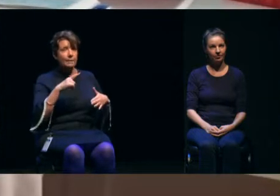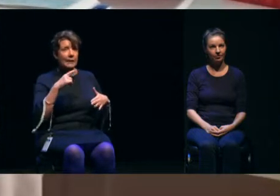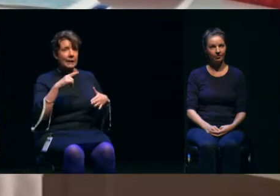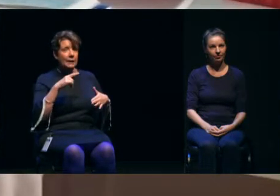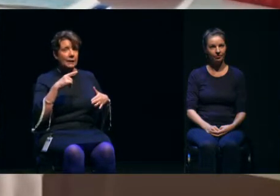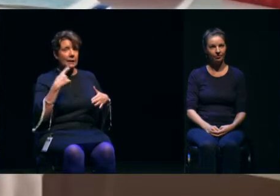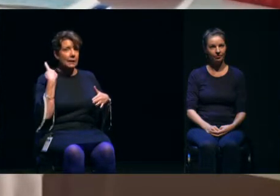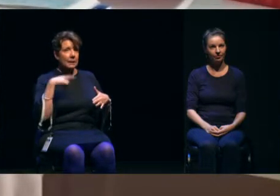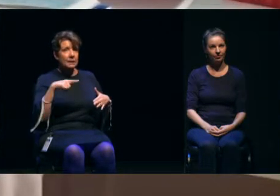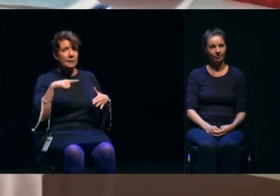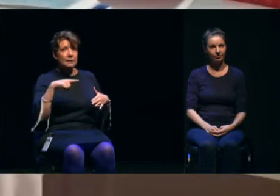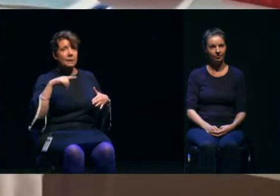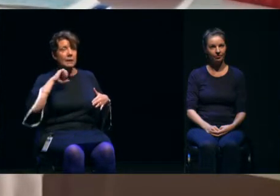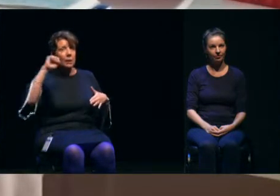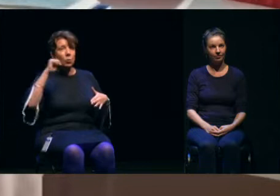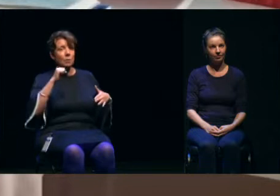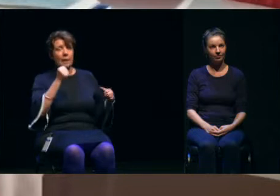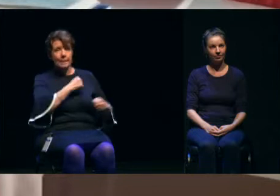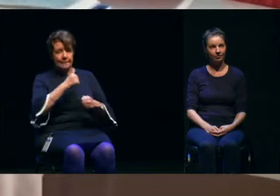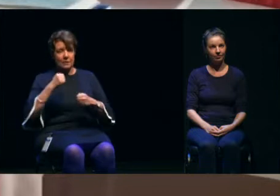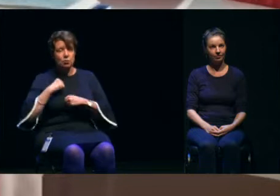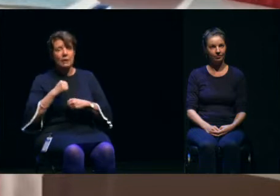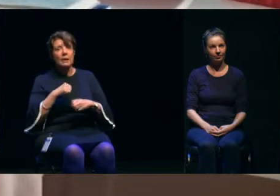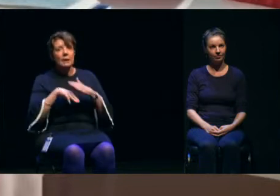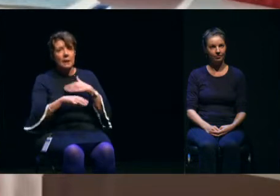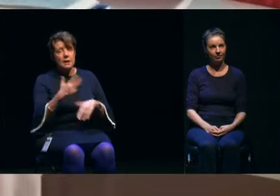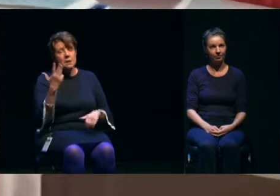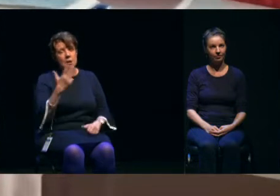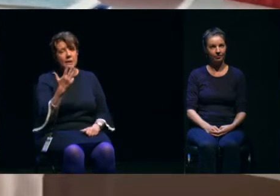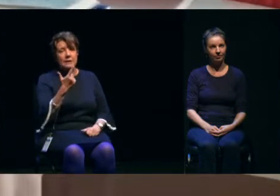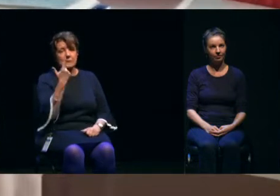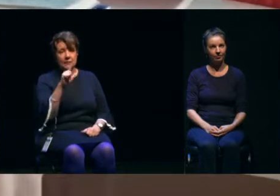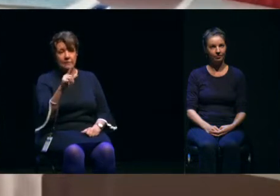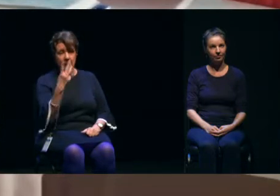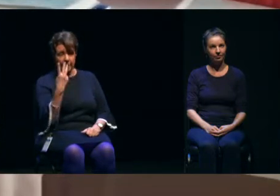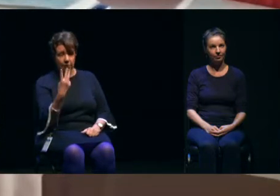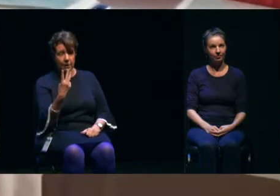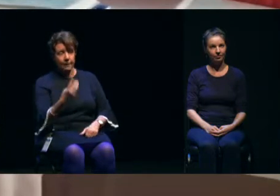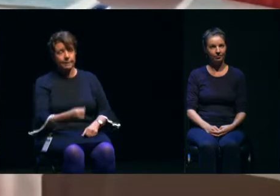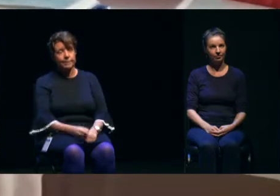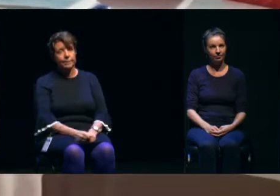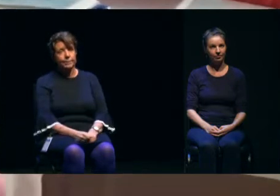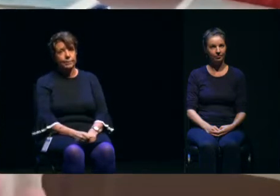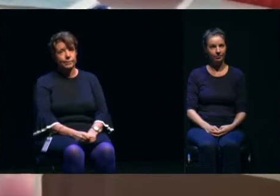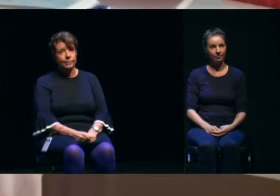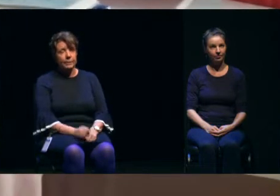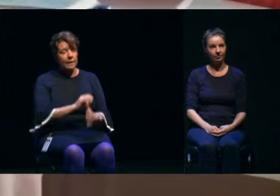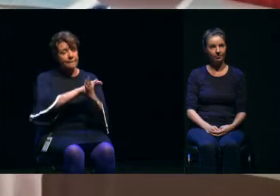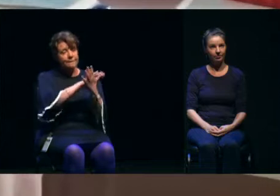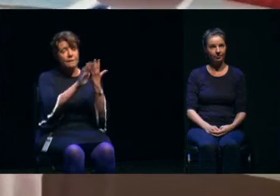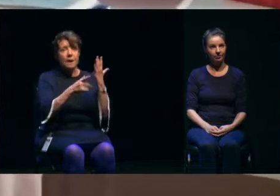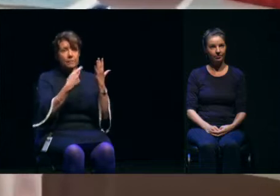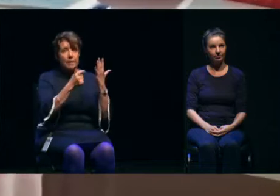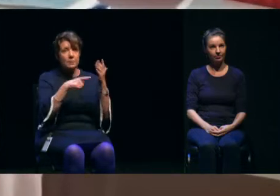killed by the military in 1973. And among them were five members of the same